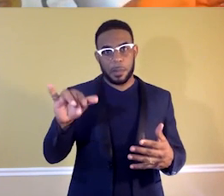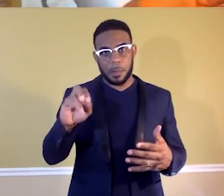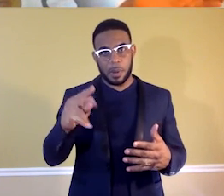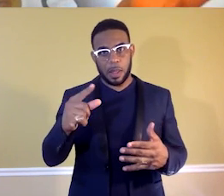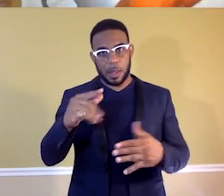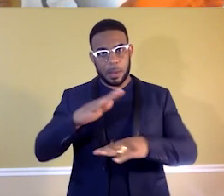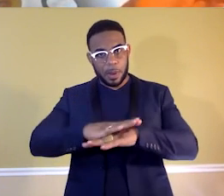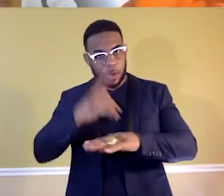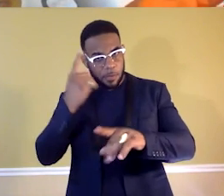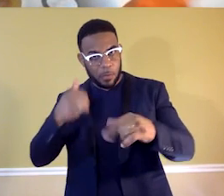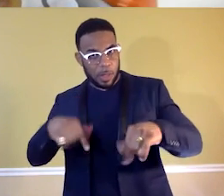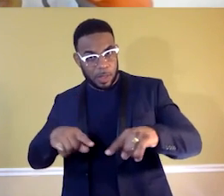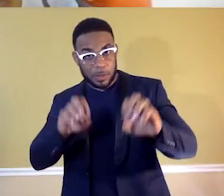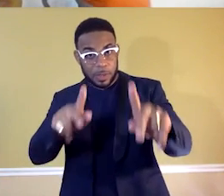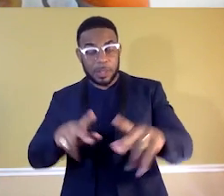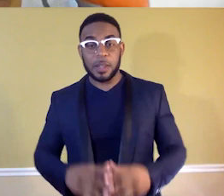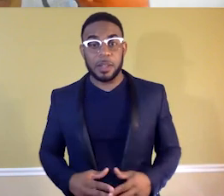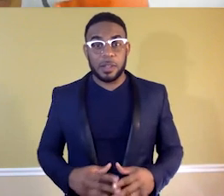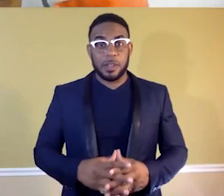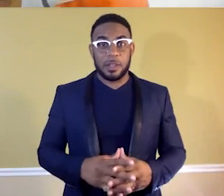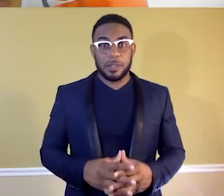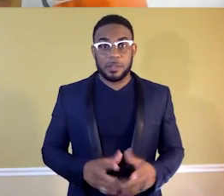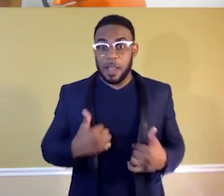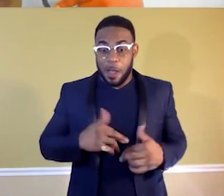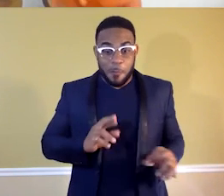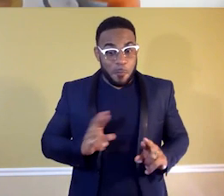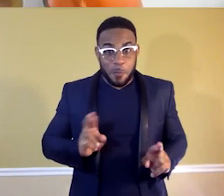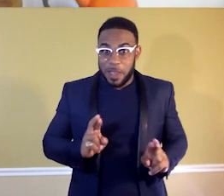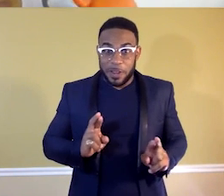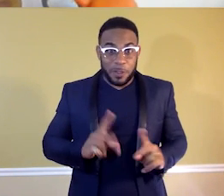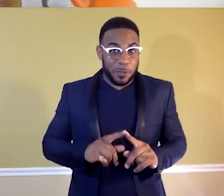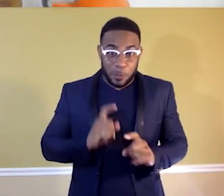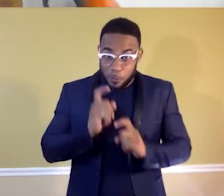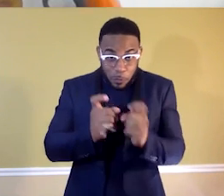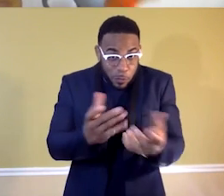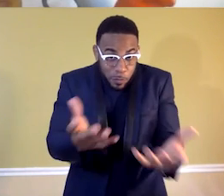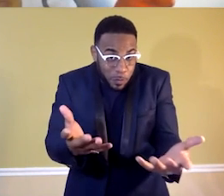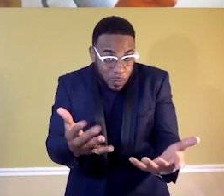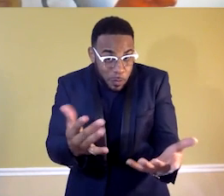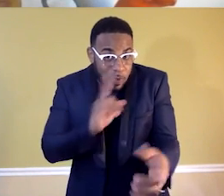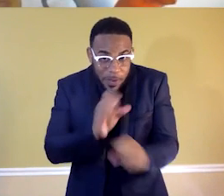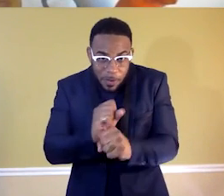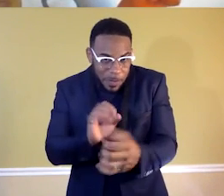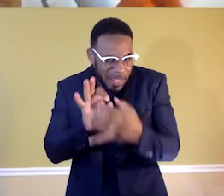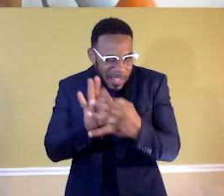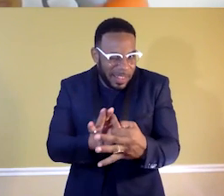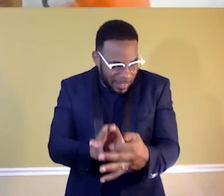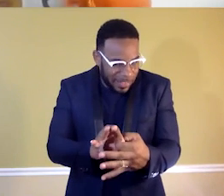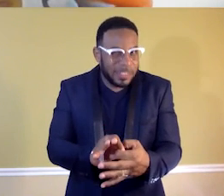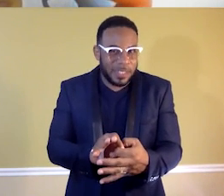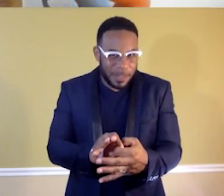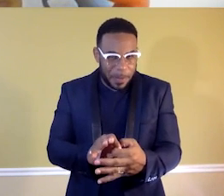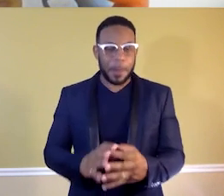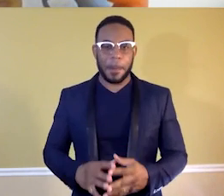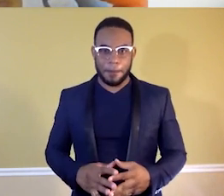platform for with us. I'm ready to contribute, so we will definitely be connecting. Yes.